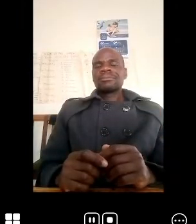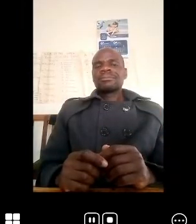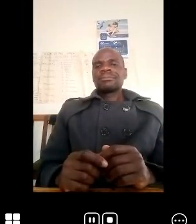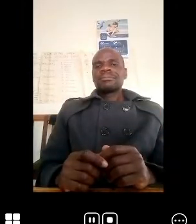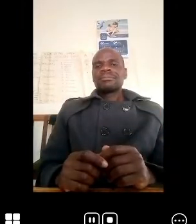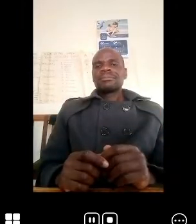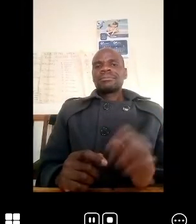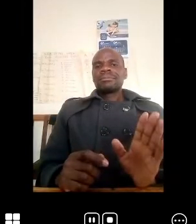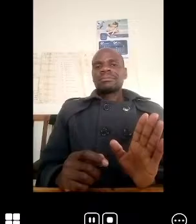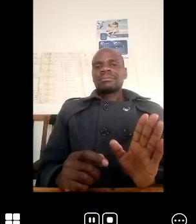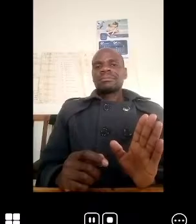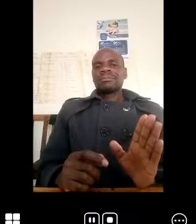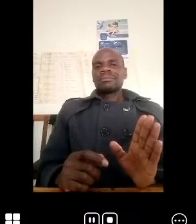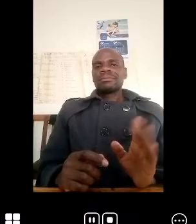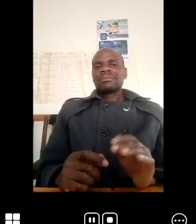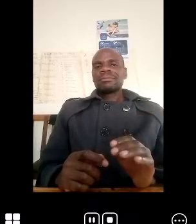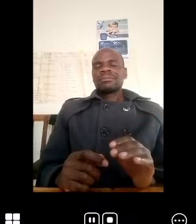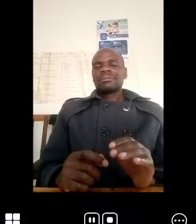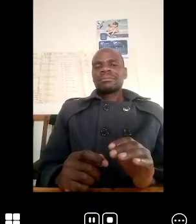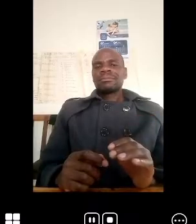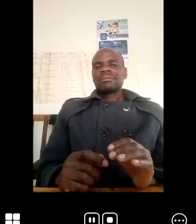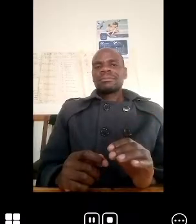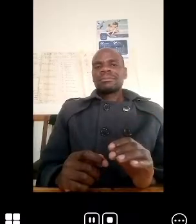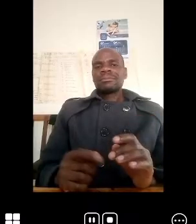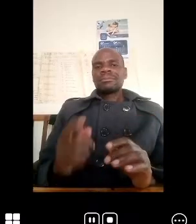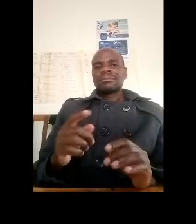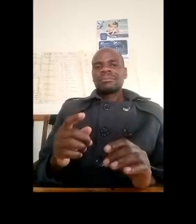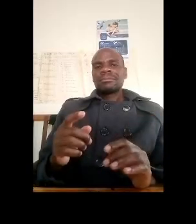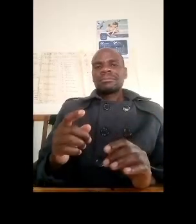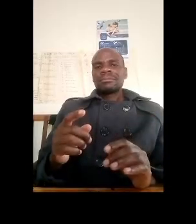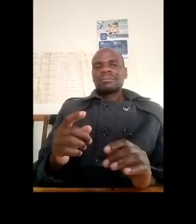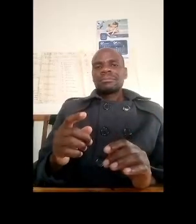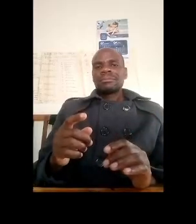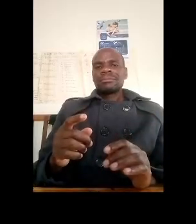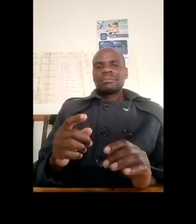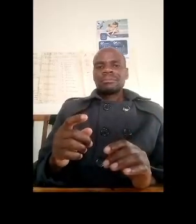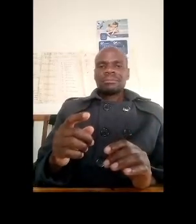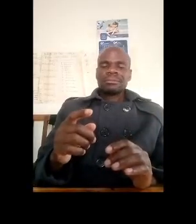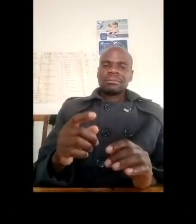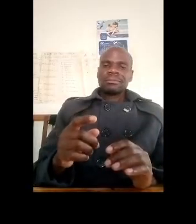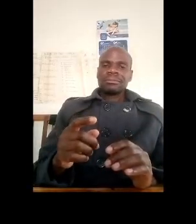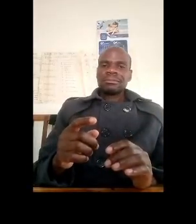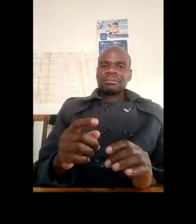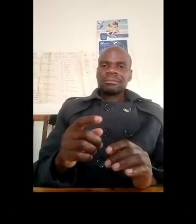Yeah, we can have your video. Please, can you coordinate a photo session?